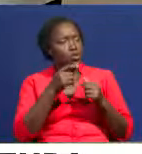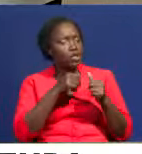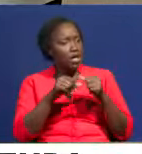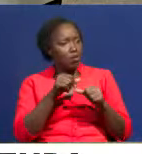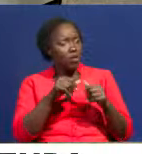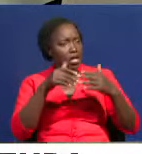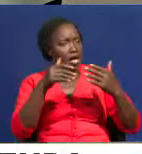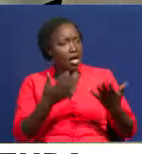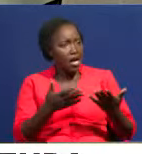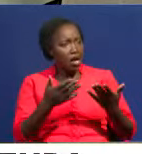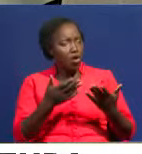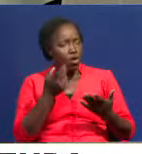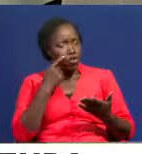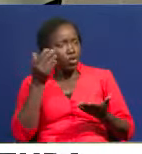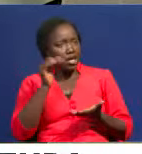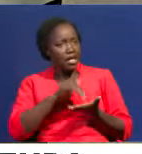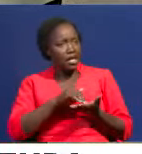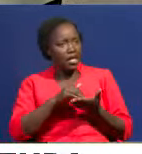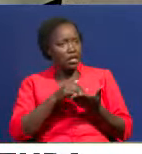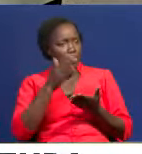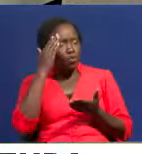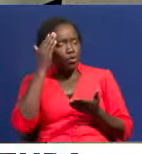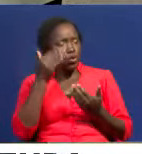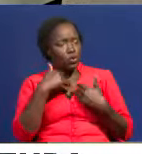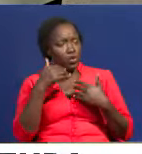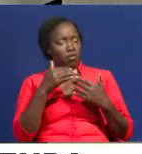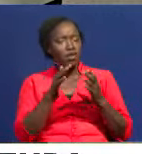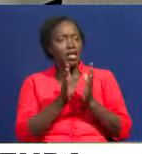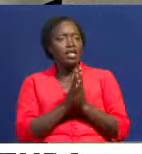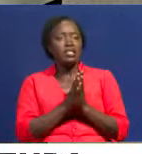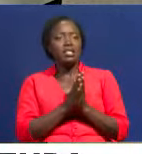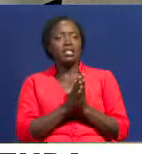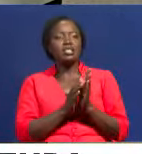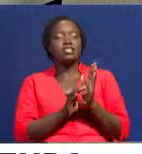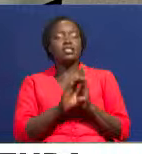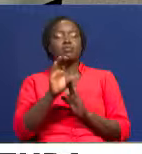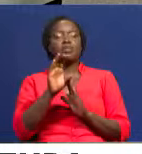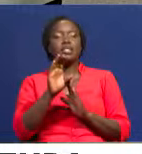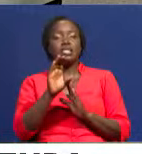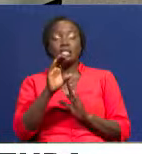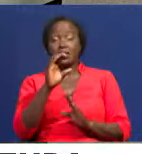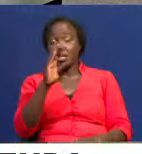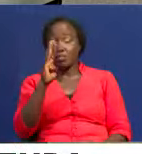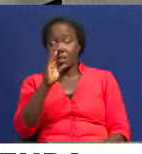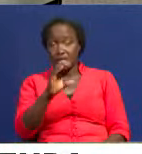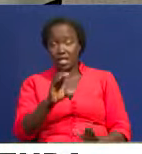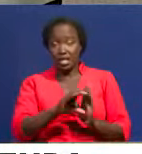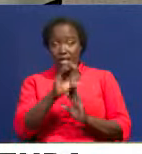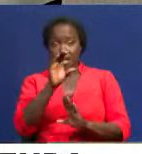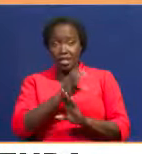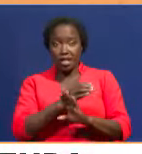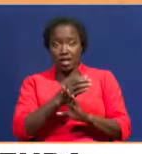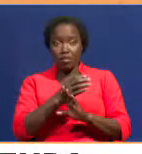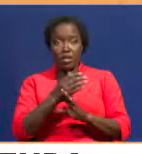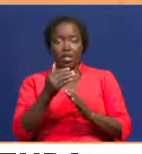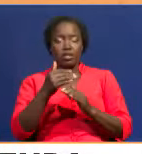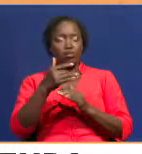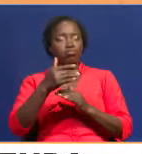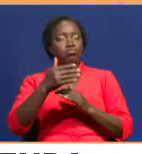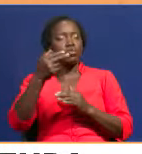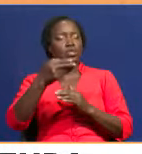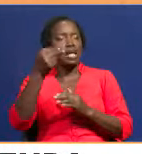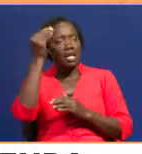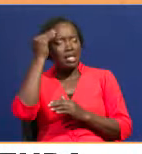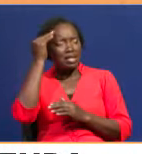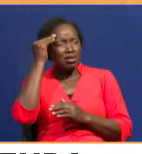about how to relook. We know we have the competency-based curriculum, which is the CBC that goes all the way to the higher education,